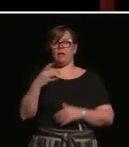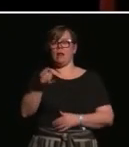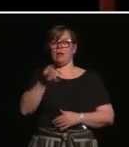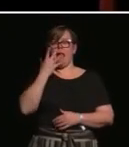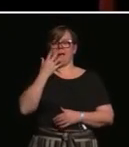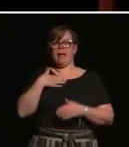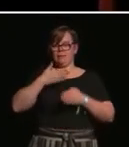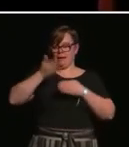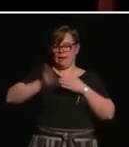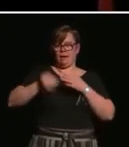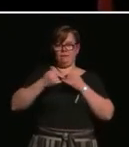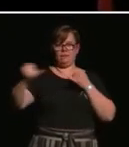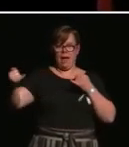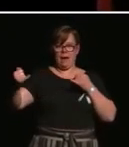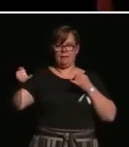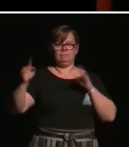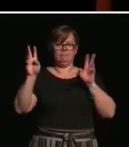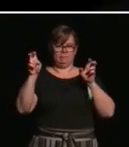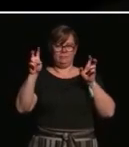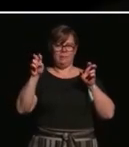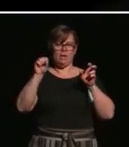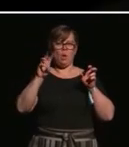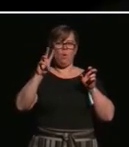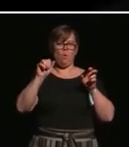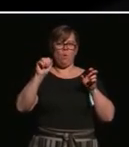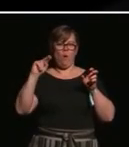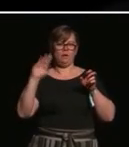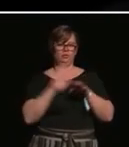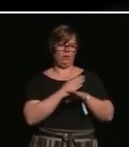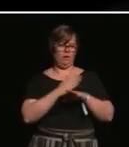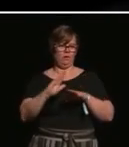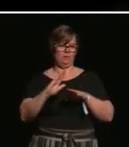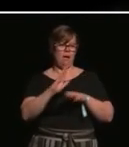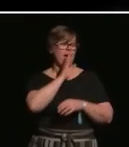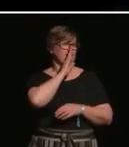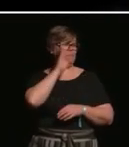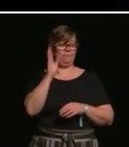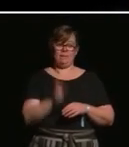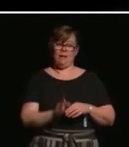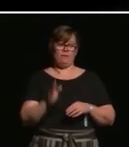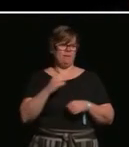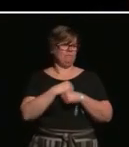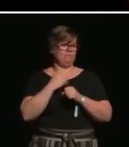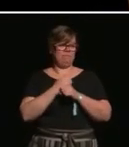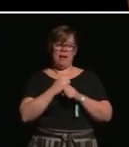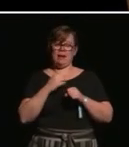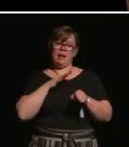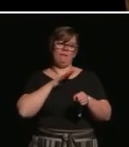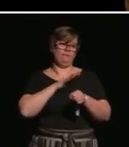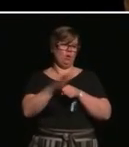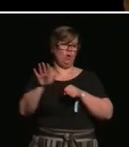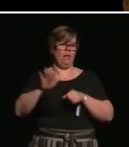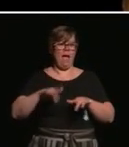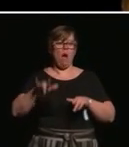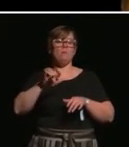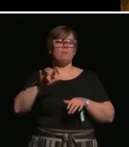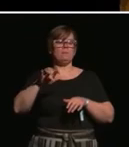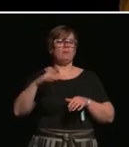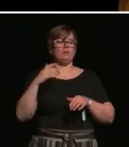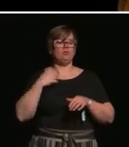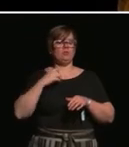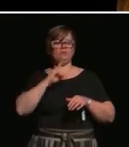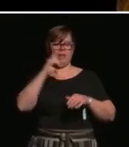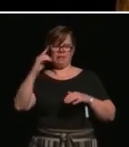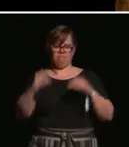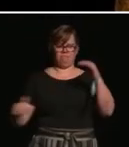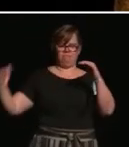is intended to be her swan song. "I'd never managed to make an entire album that felt like it lived up to the talent I was lucky enough to be